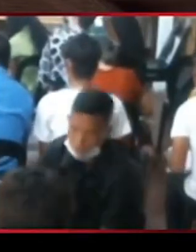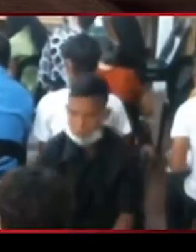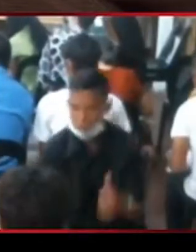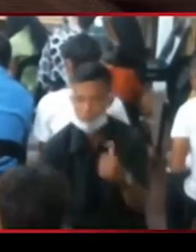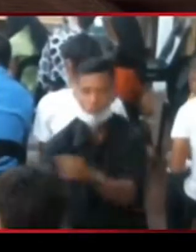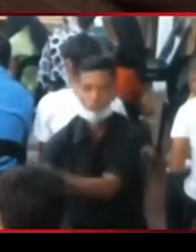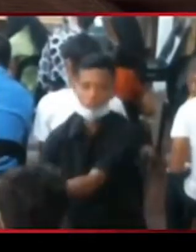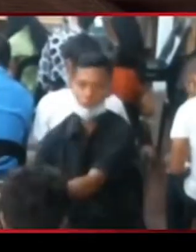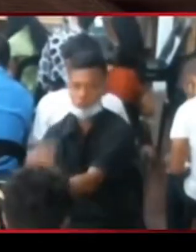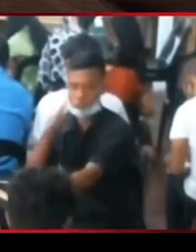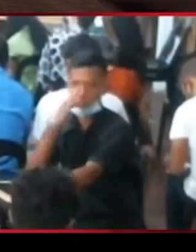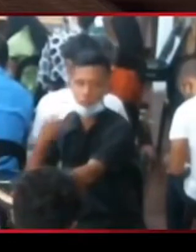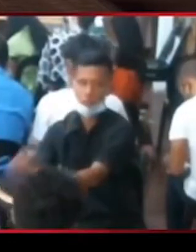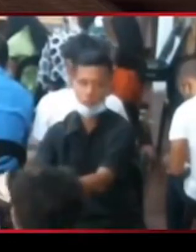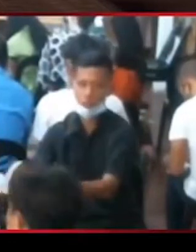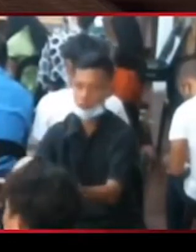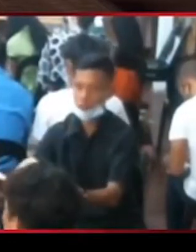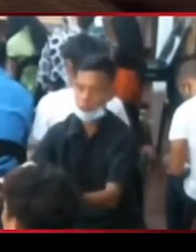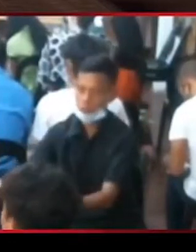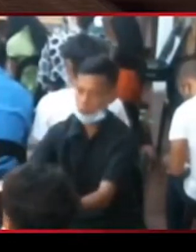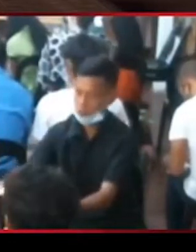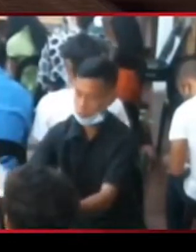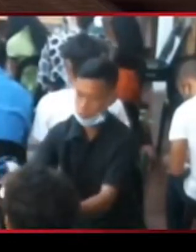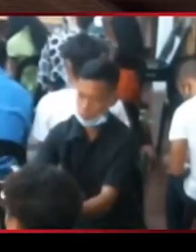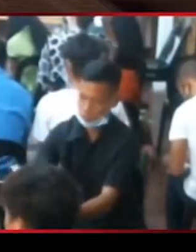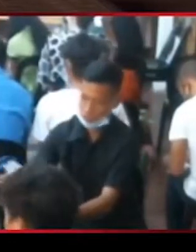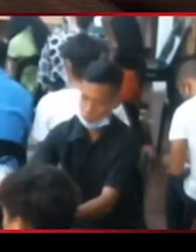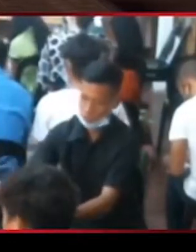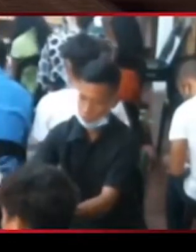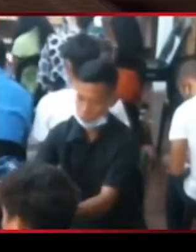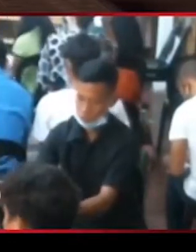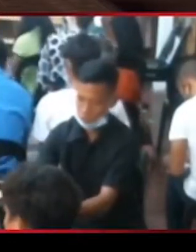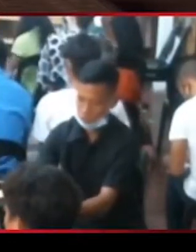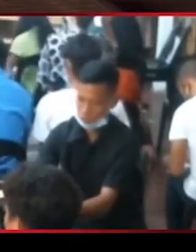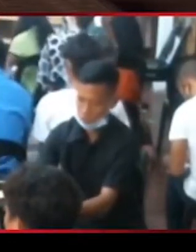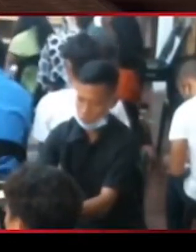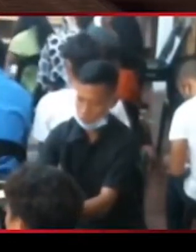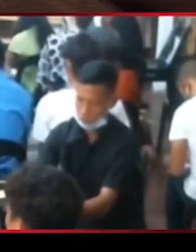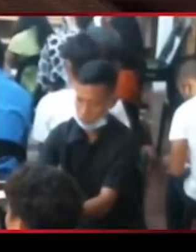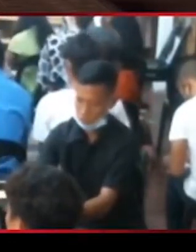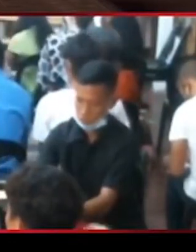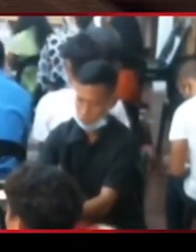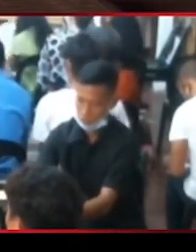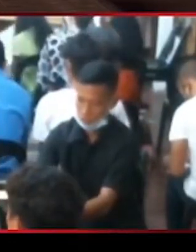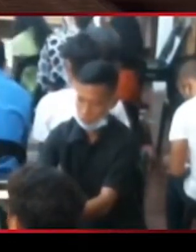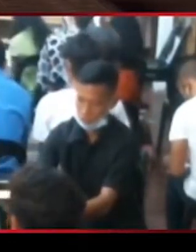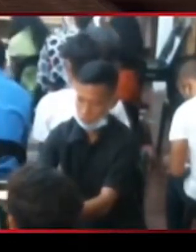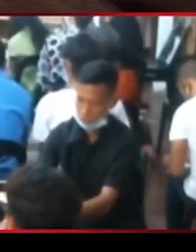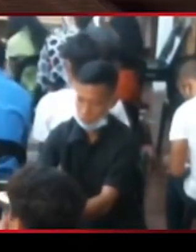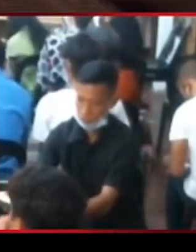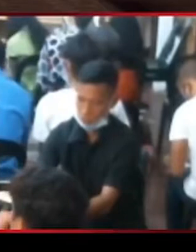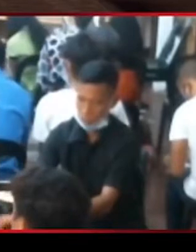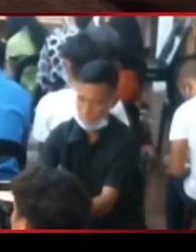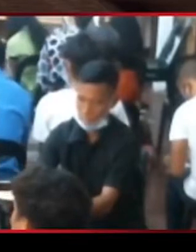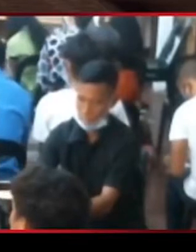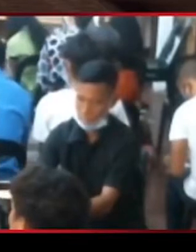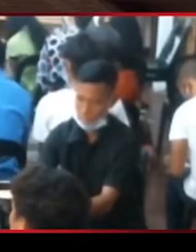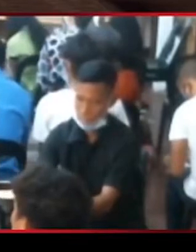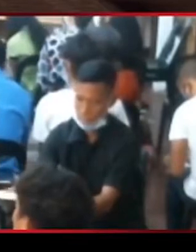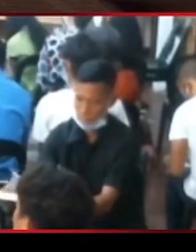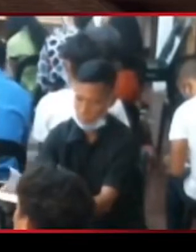to write this book, because God does not use unbelievers to write the